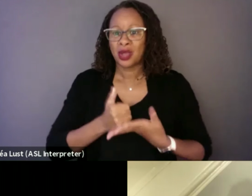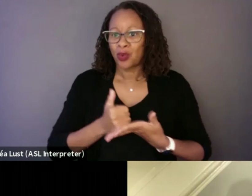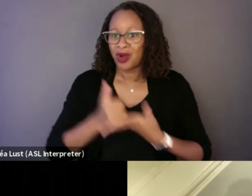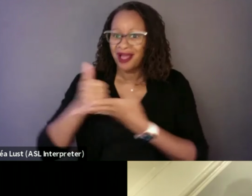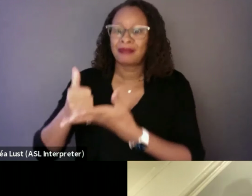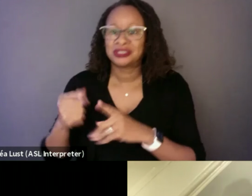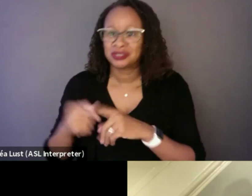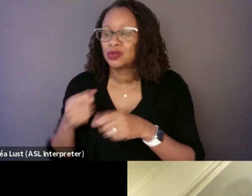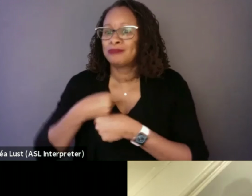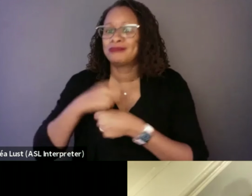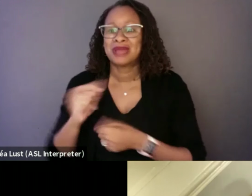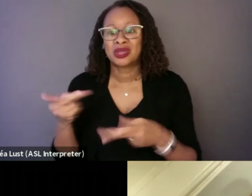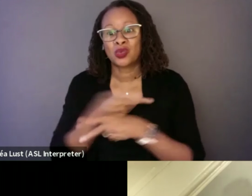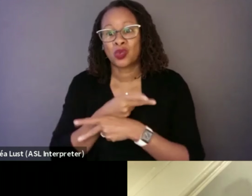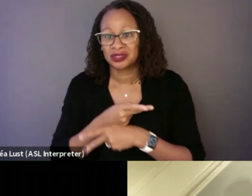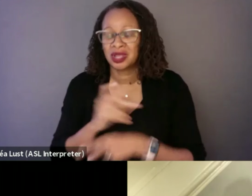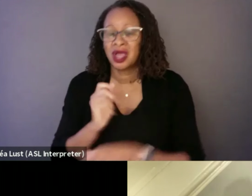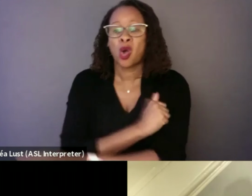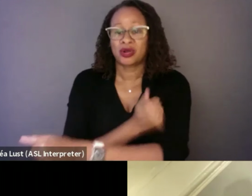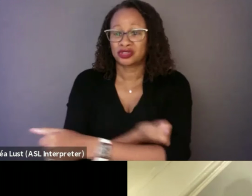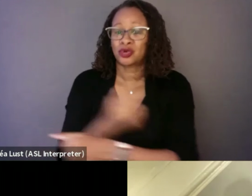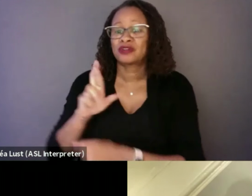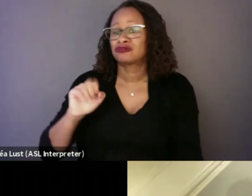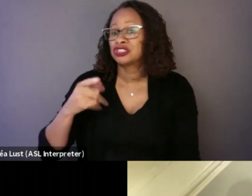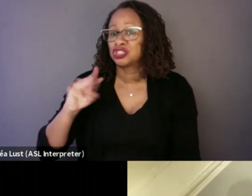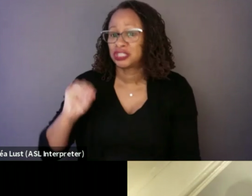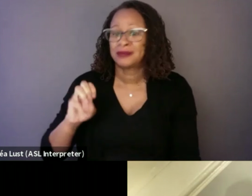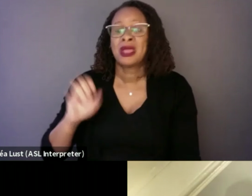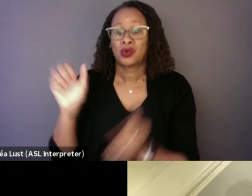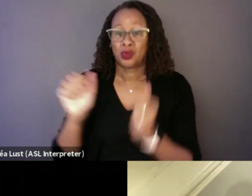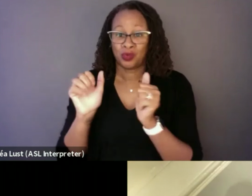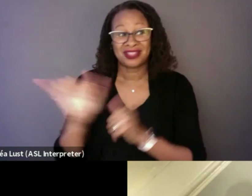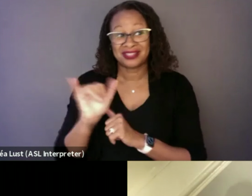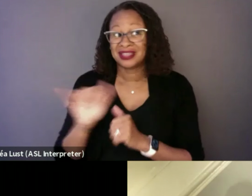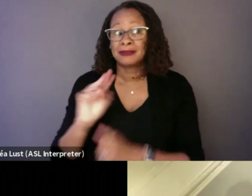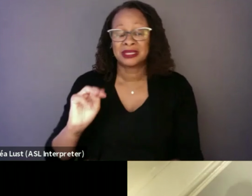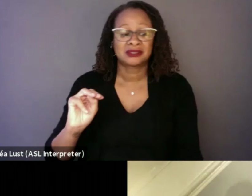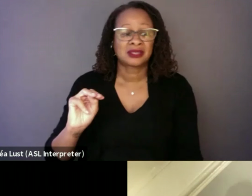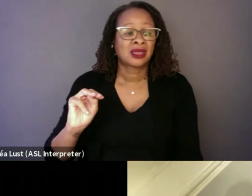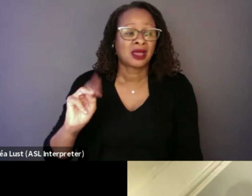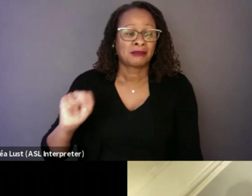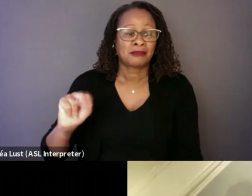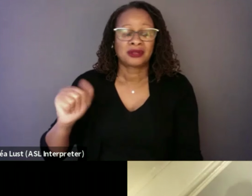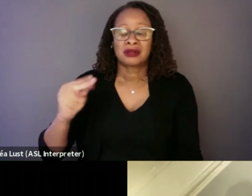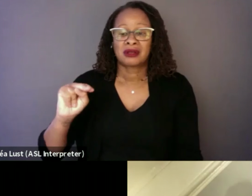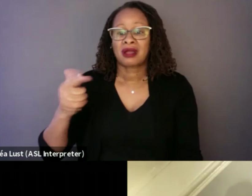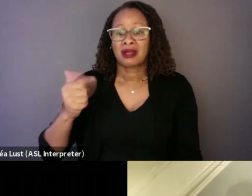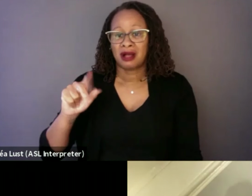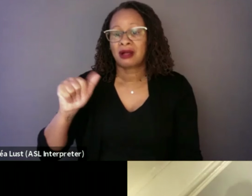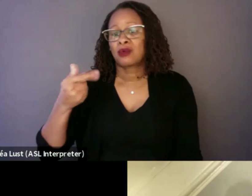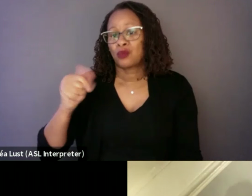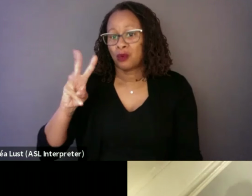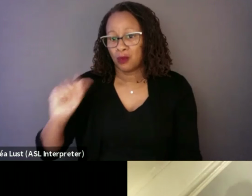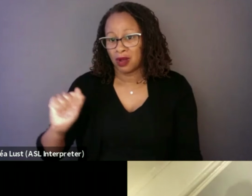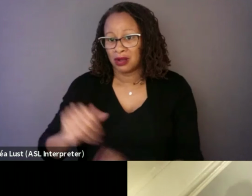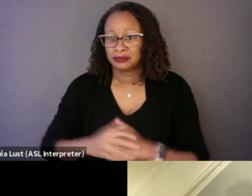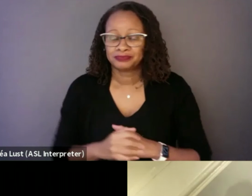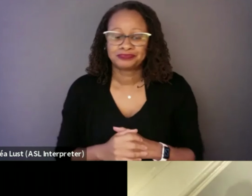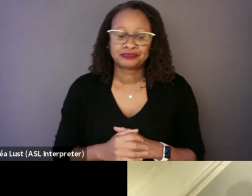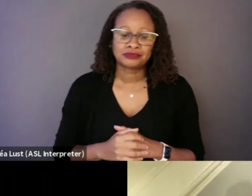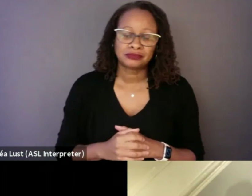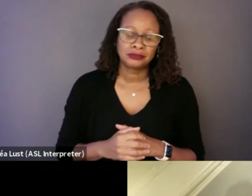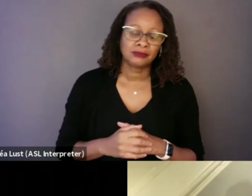legitimize authoritarian regimes like that of Mnangagwa, and I think it's a big problem. Yeah, you know,